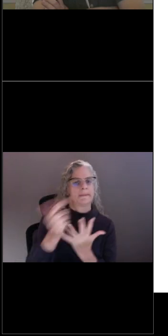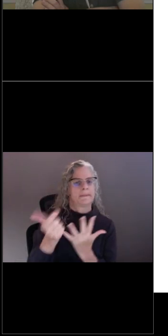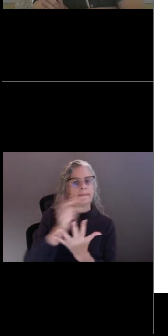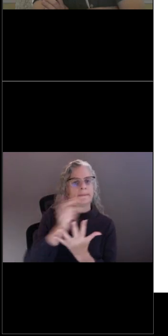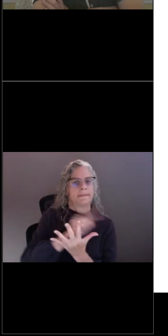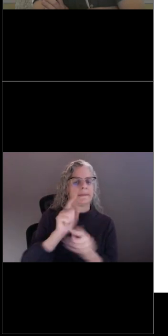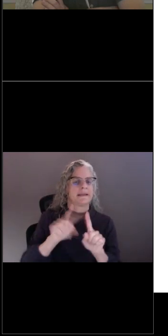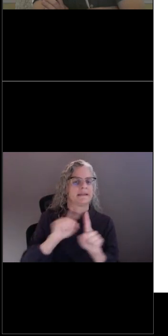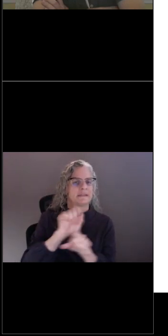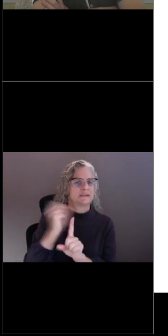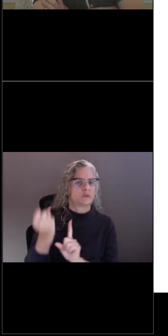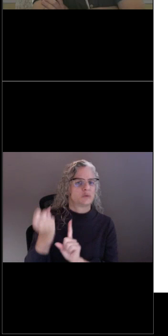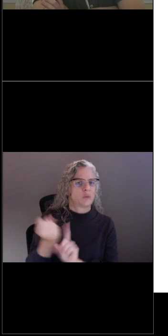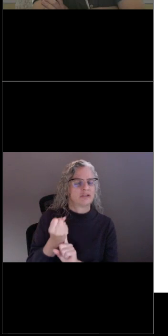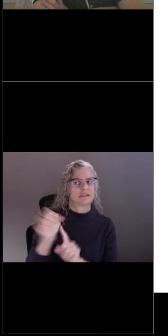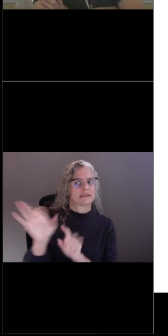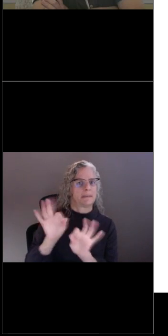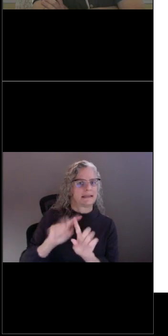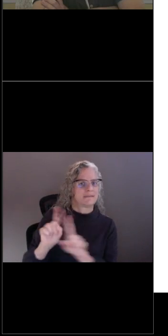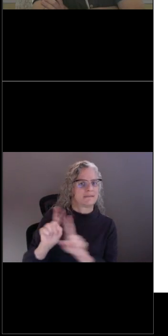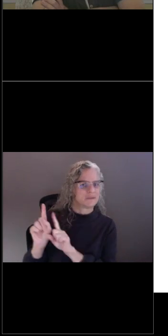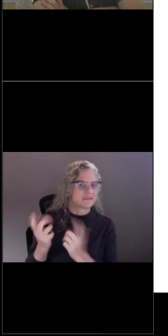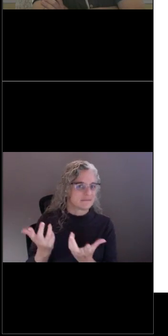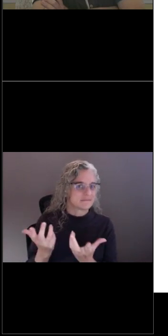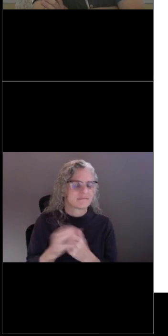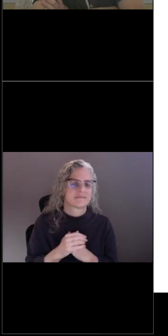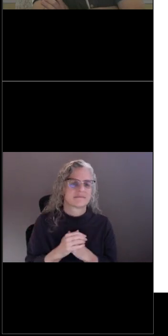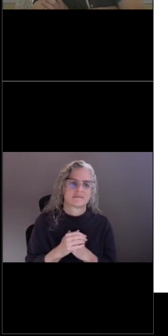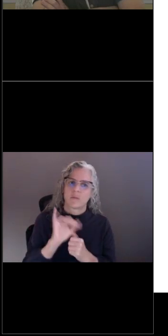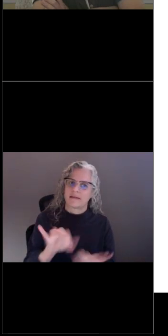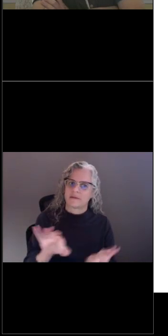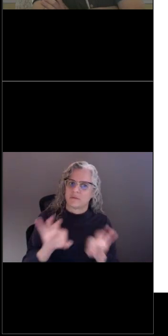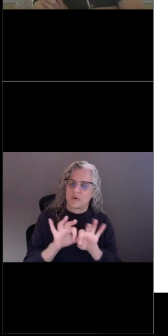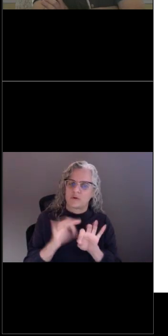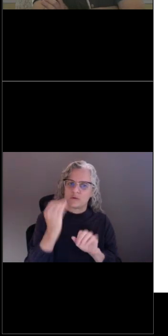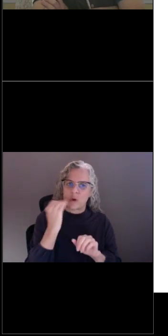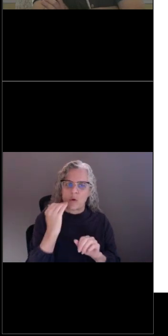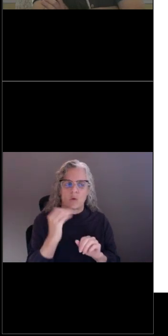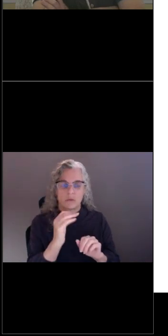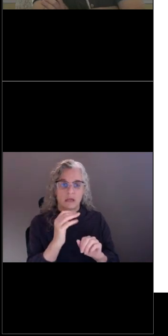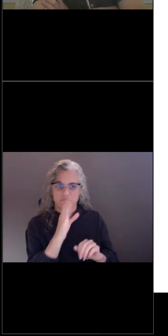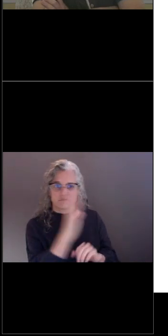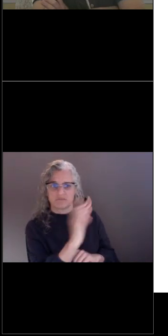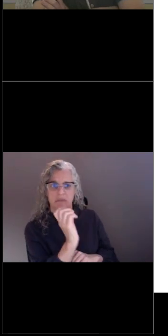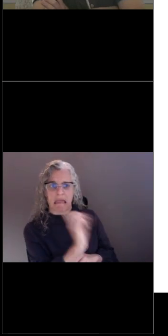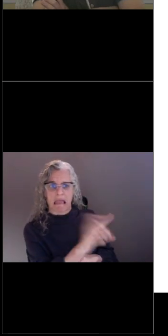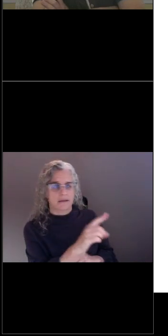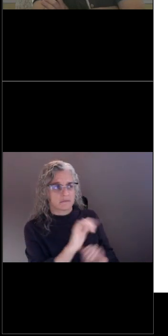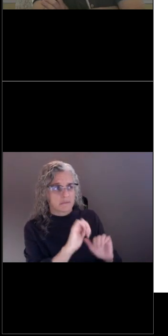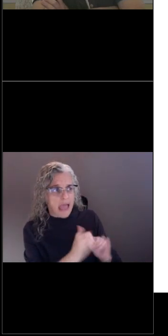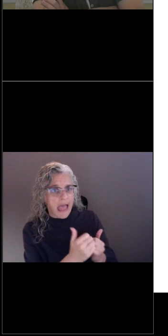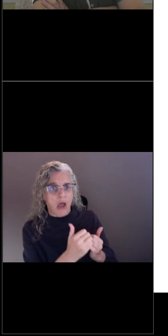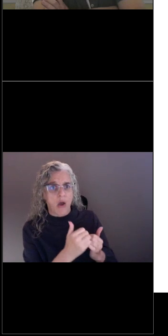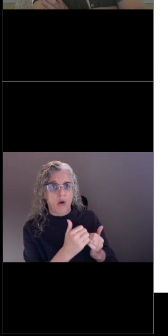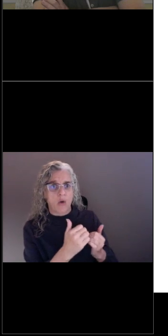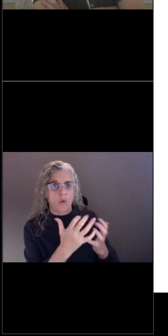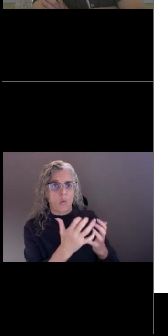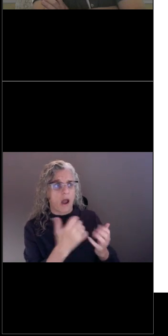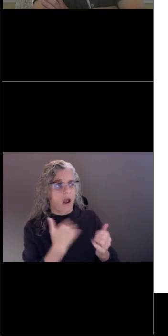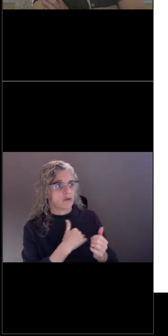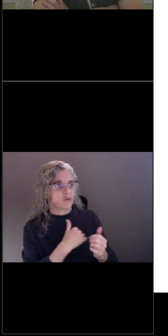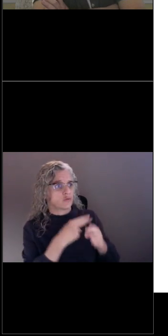that is another important piece of information that you want to get as well. Ask them how they would like to be addressed and talked